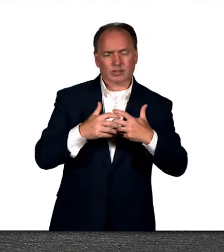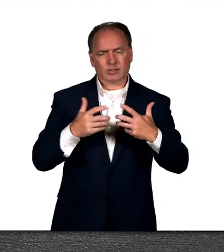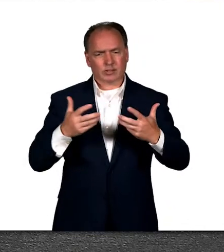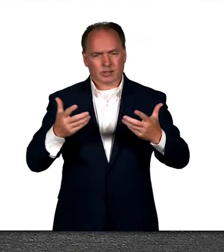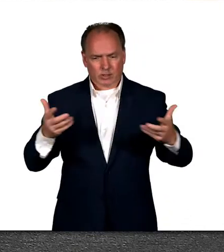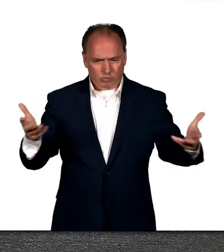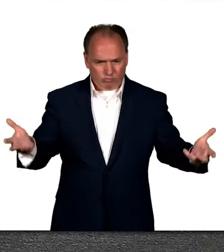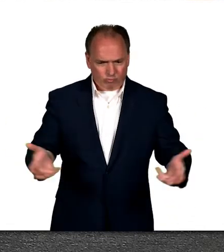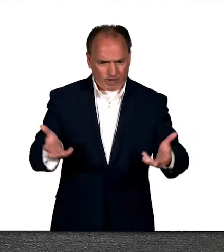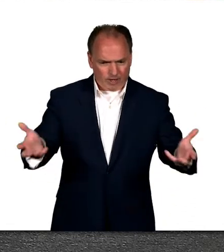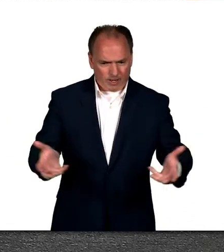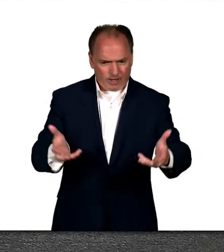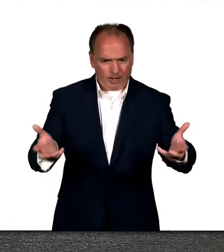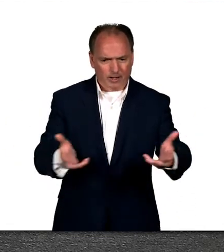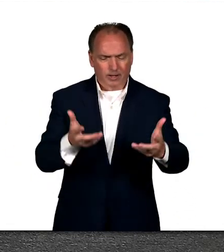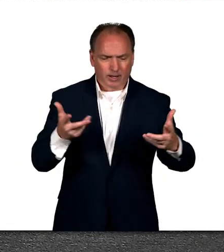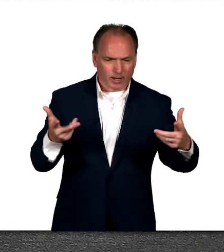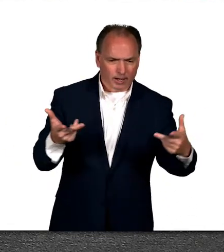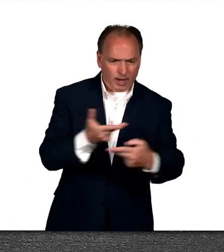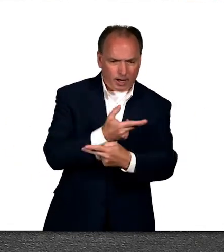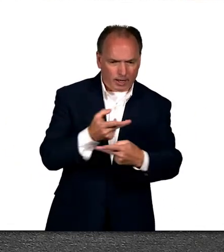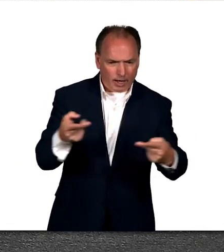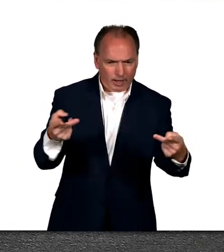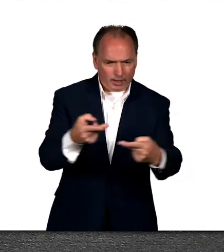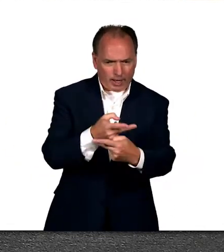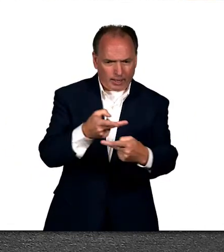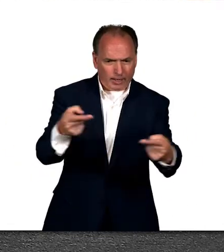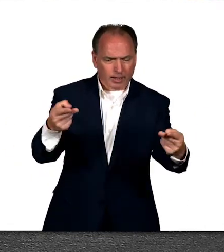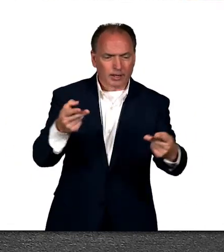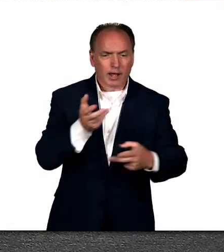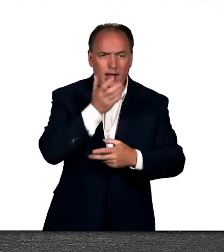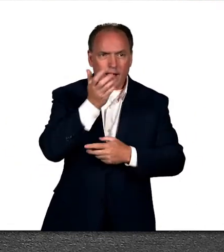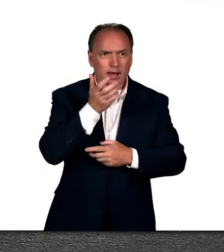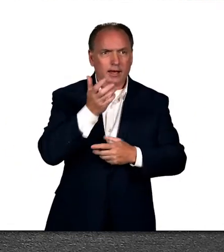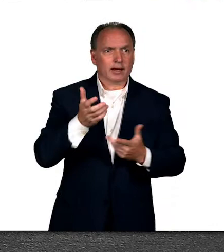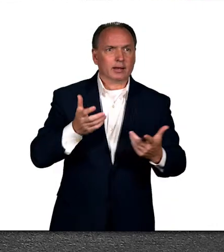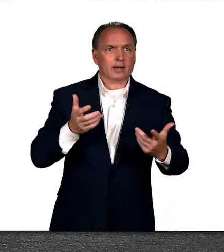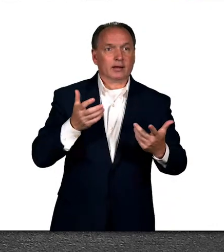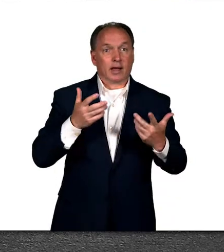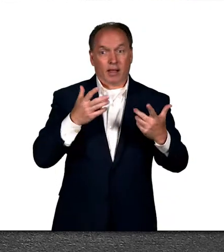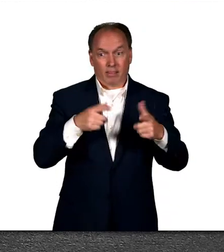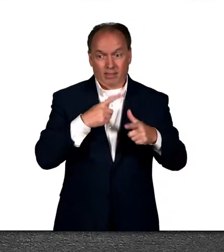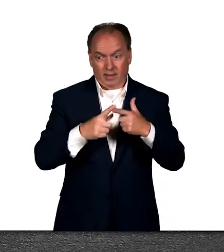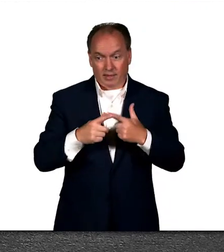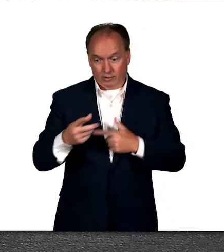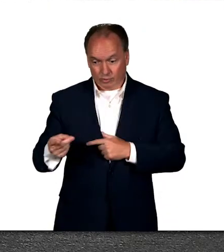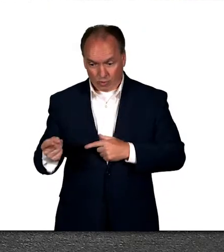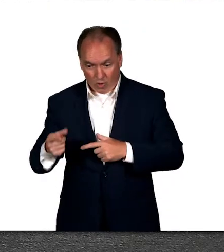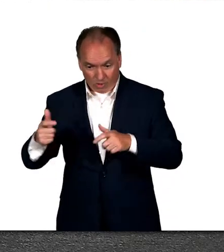around the field in the warm sun. Jip chases a rabbit in the tall grass.